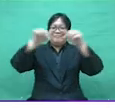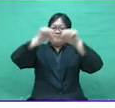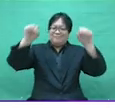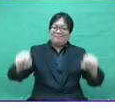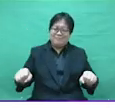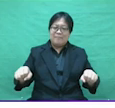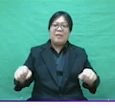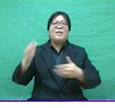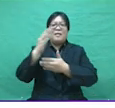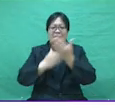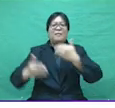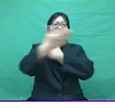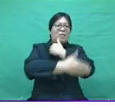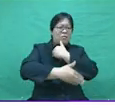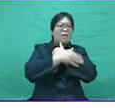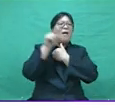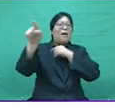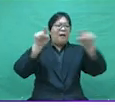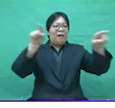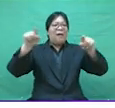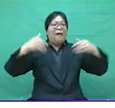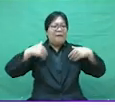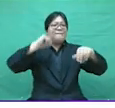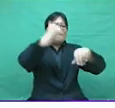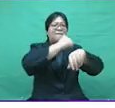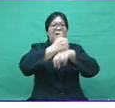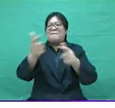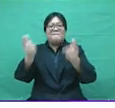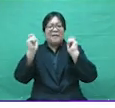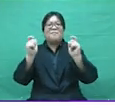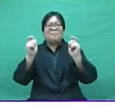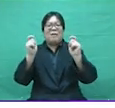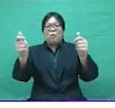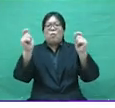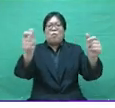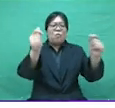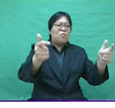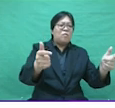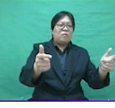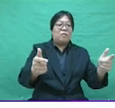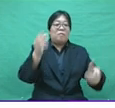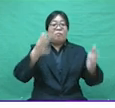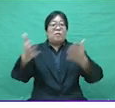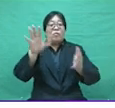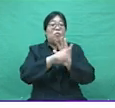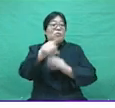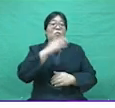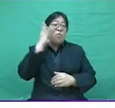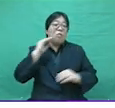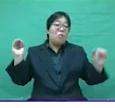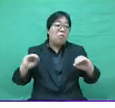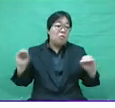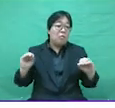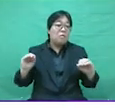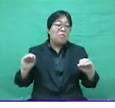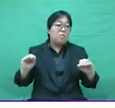system, in some countries, they have established it very, very quickly. What is hard if you have no experience with